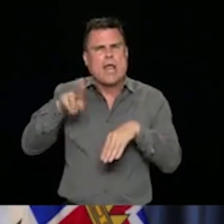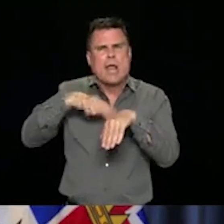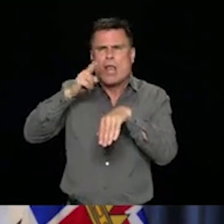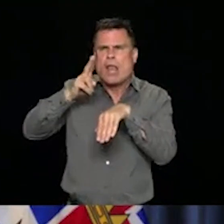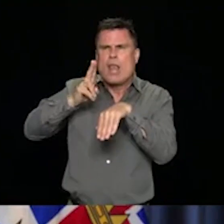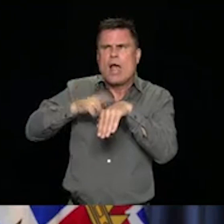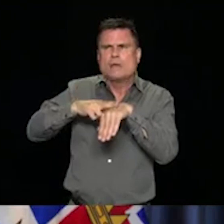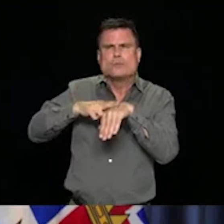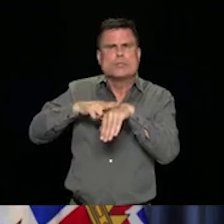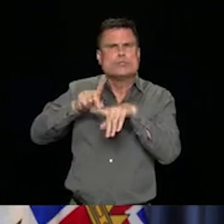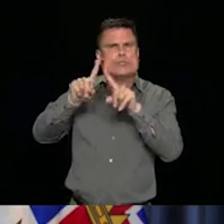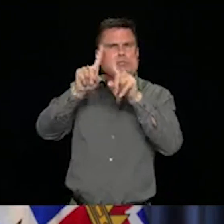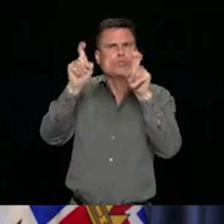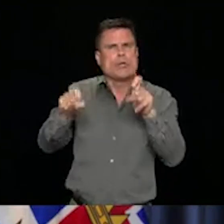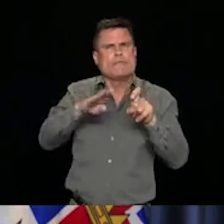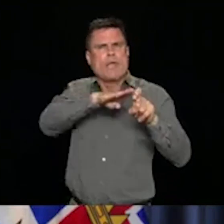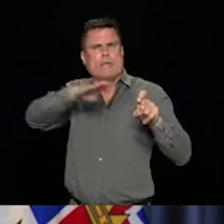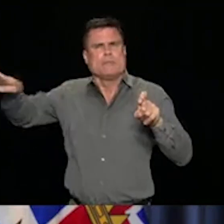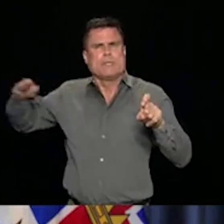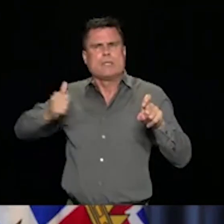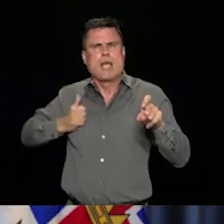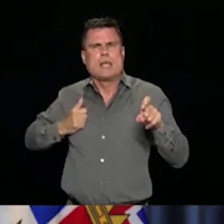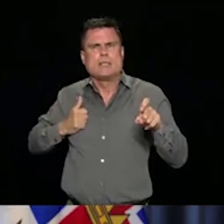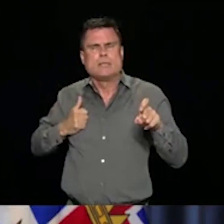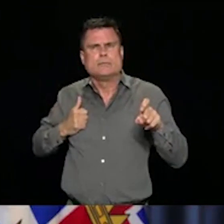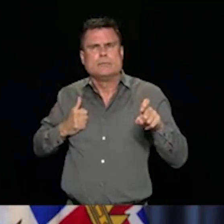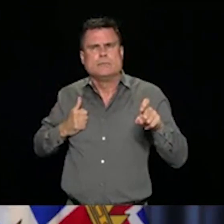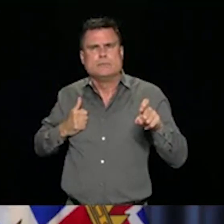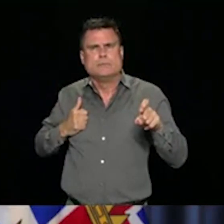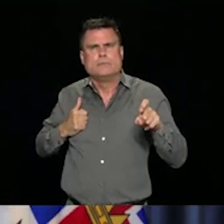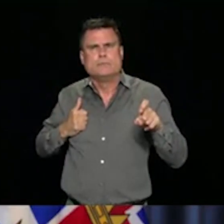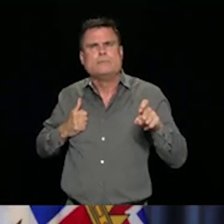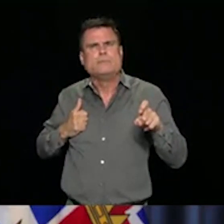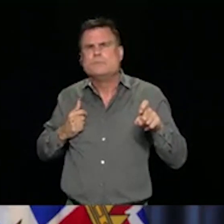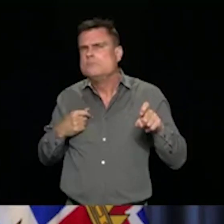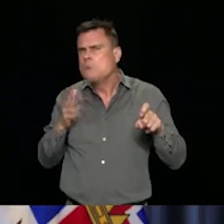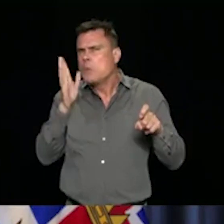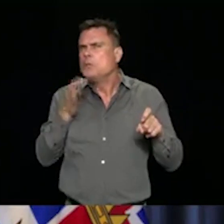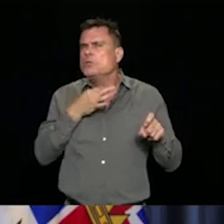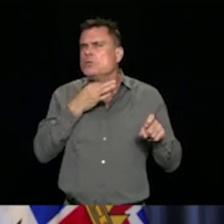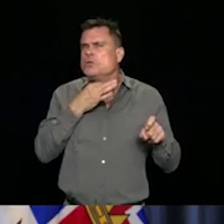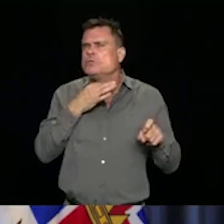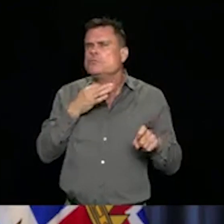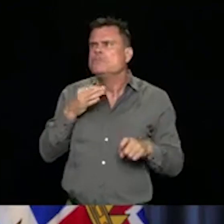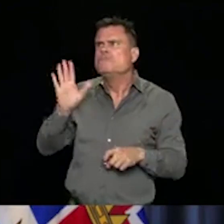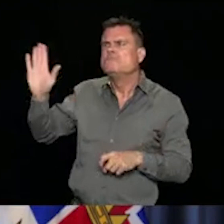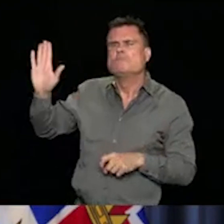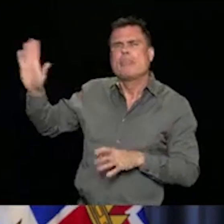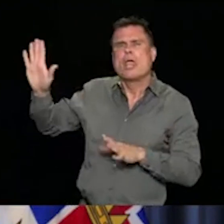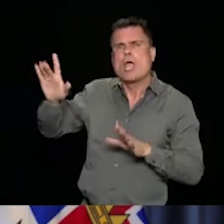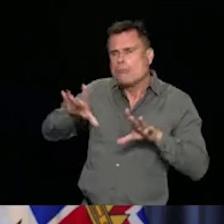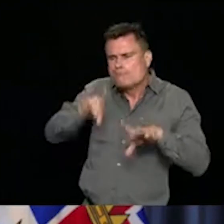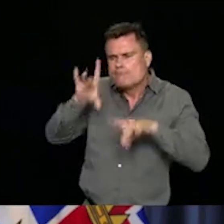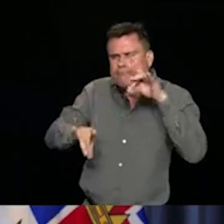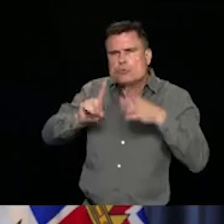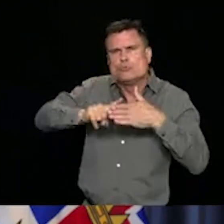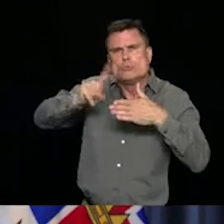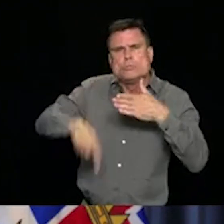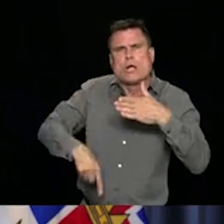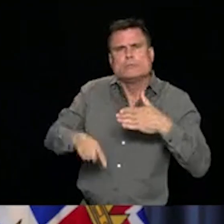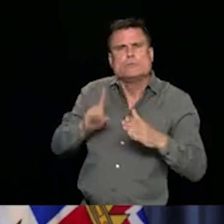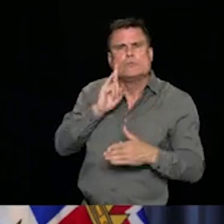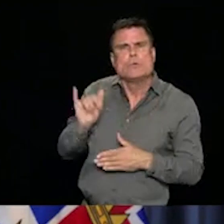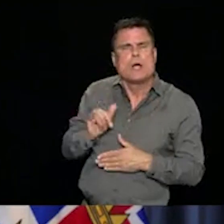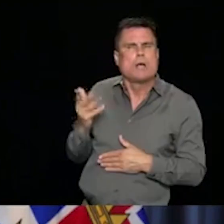very interesting to know what N equals in that case. But what we've tried to do in this case, systematically, we're the first province